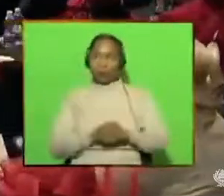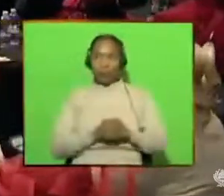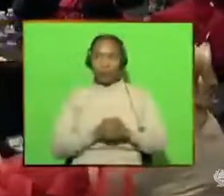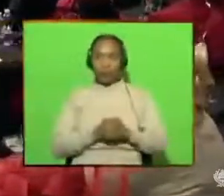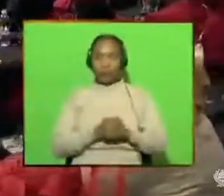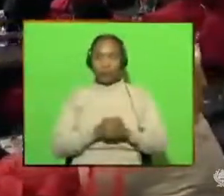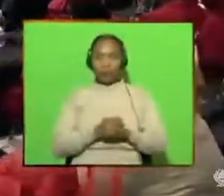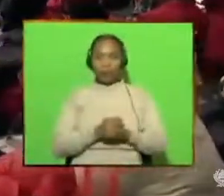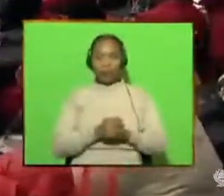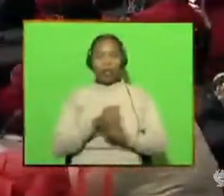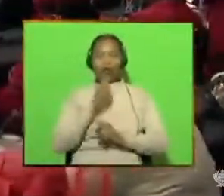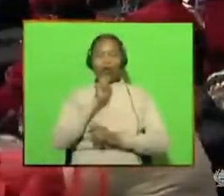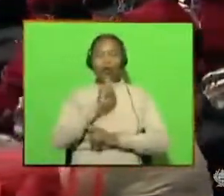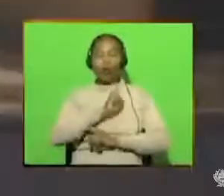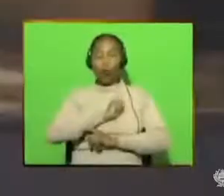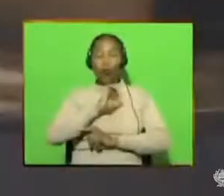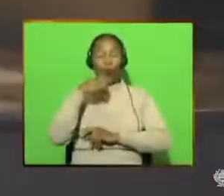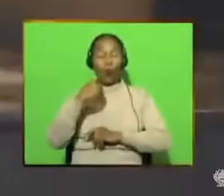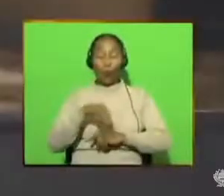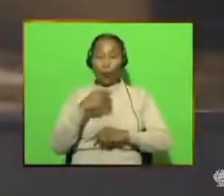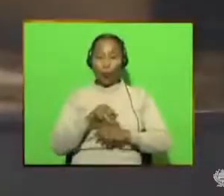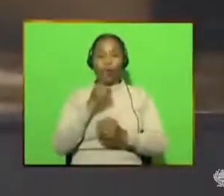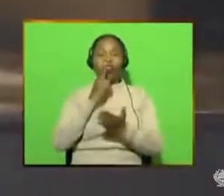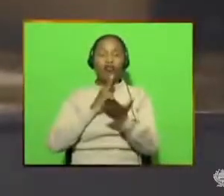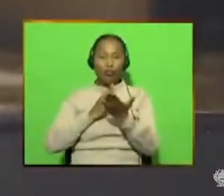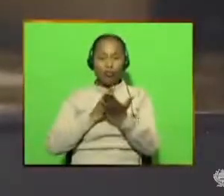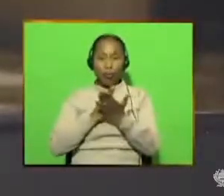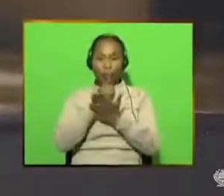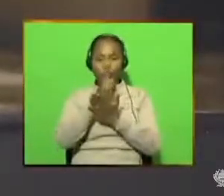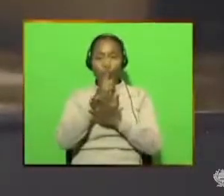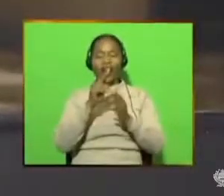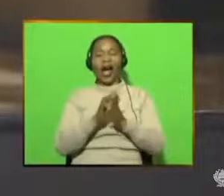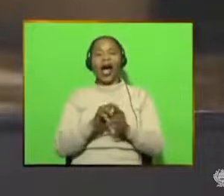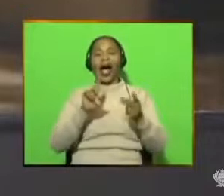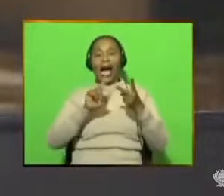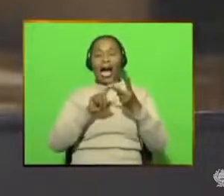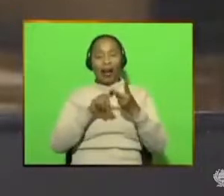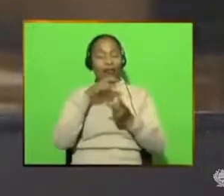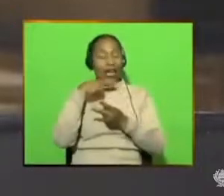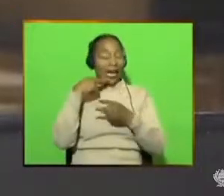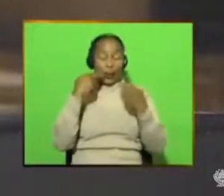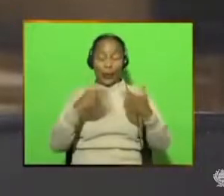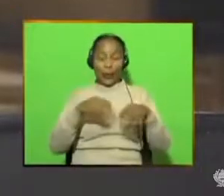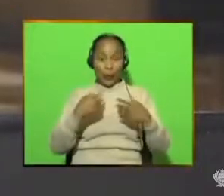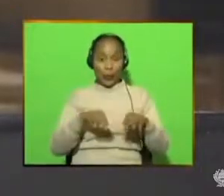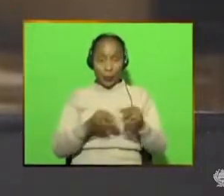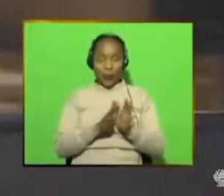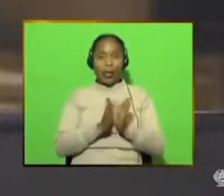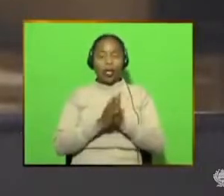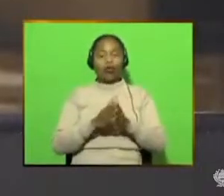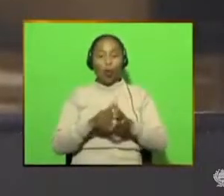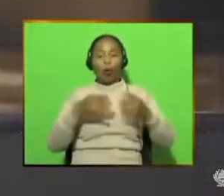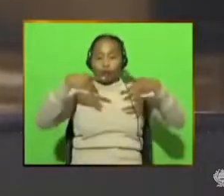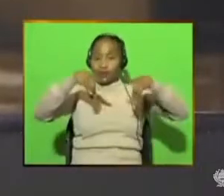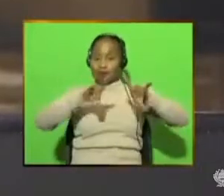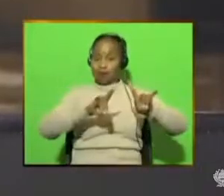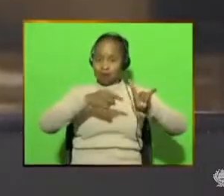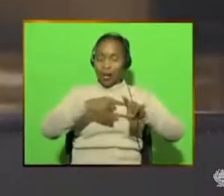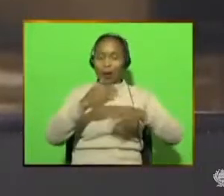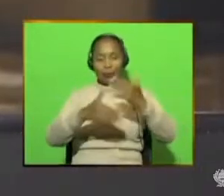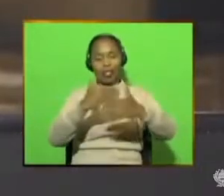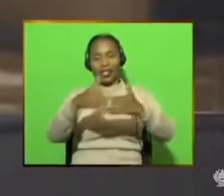It was indeed a real honor and privilege for me to preside in the proceedings of this